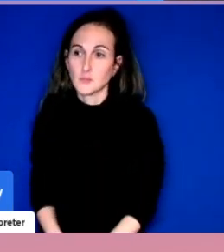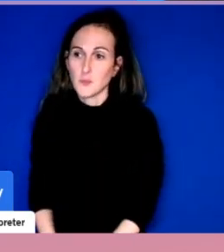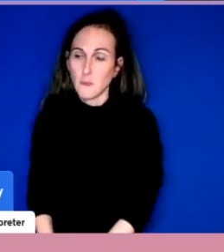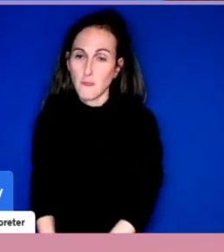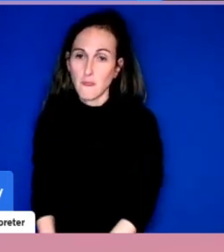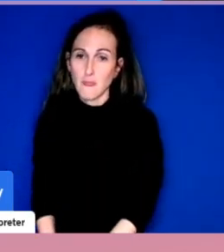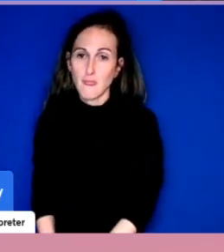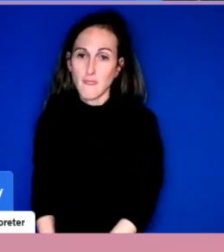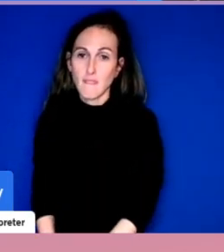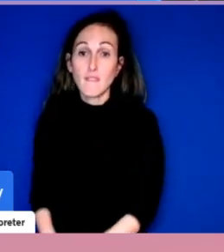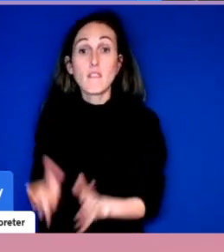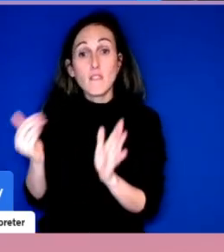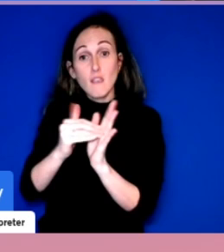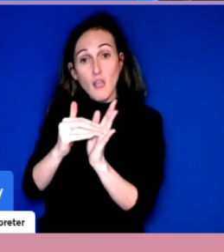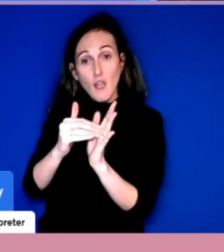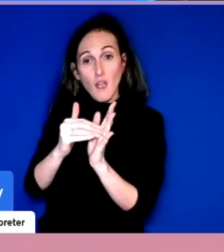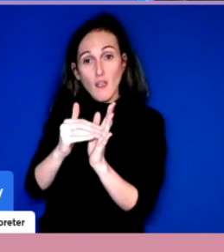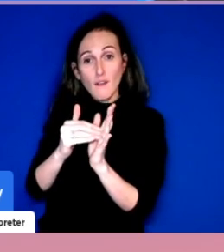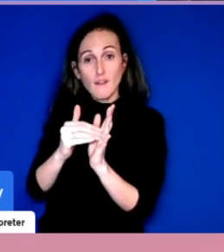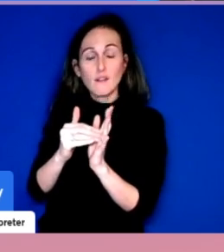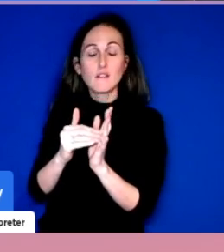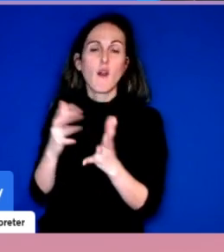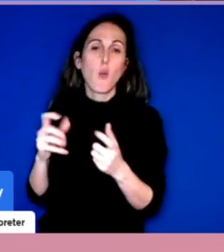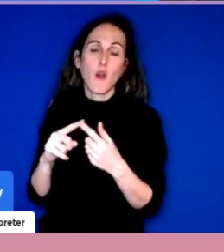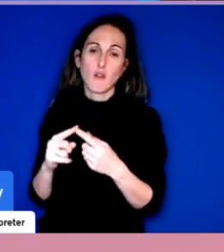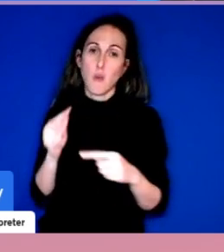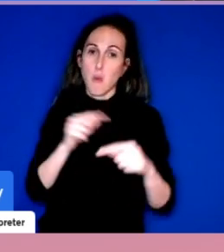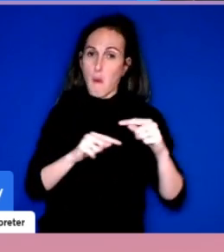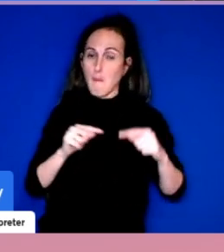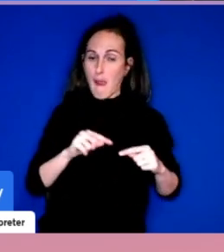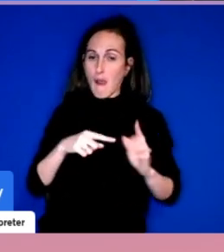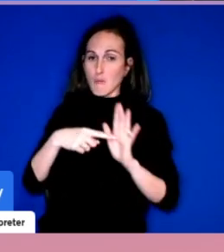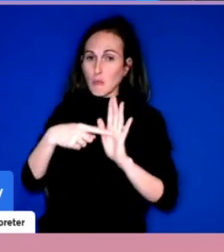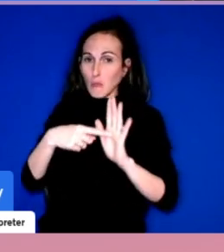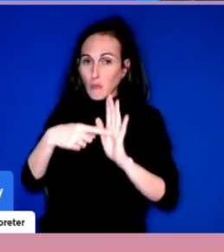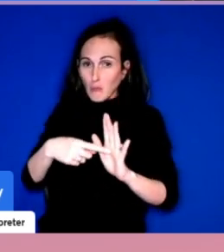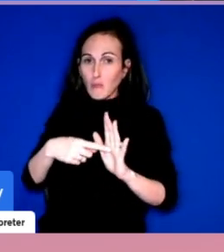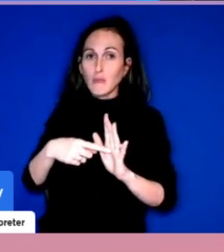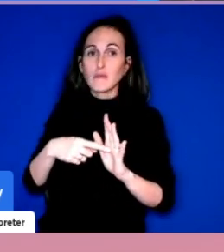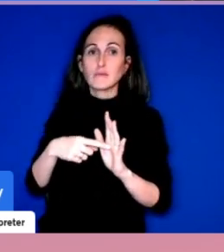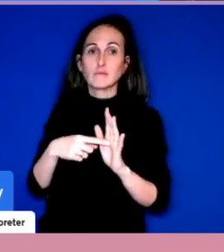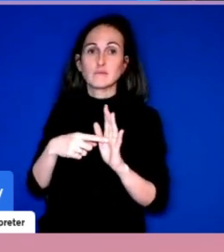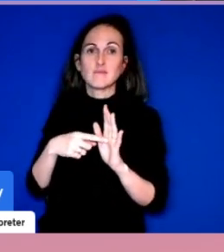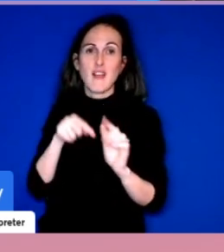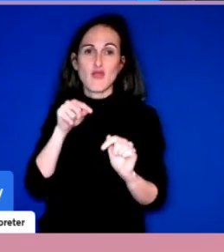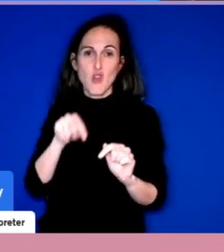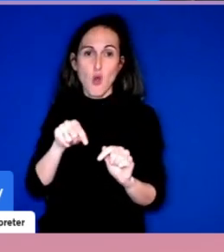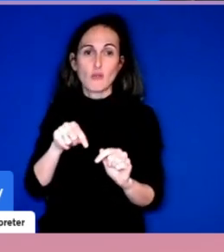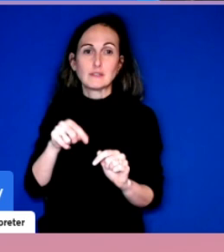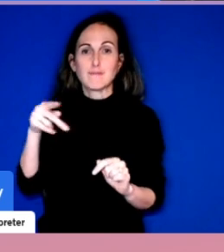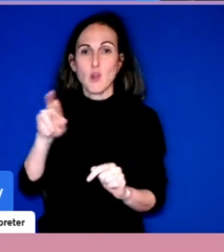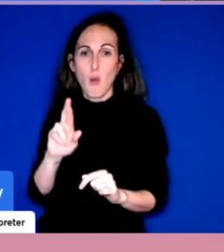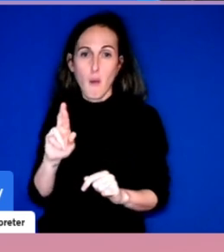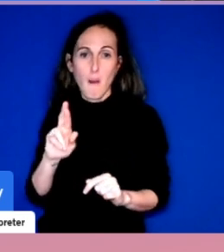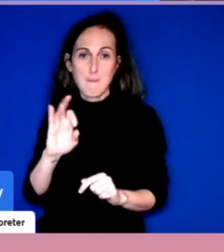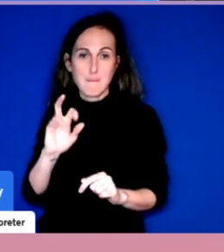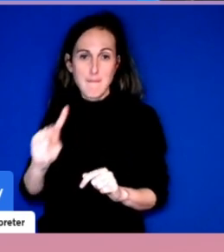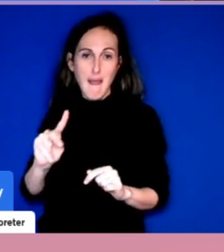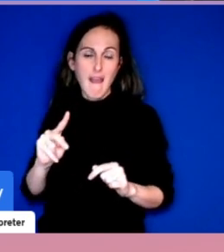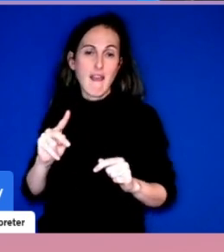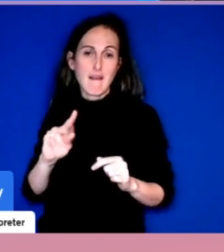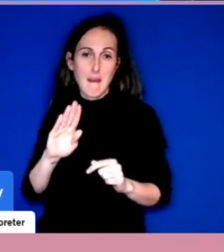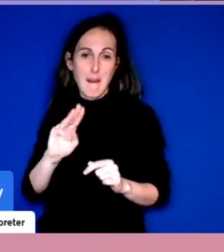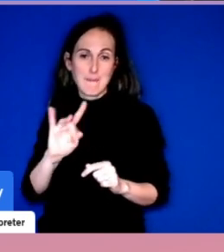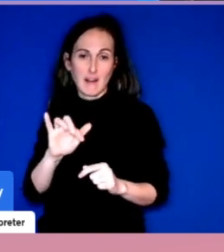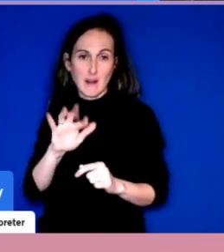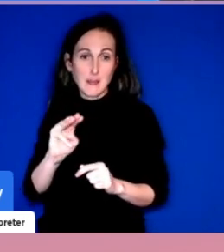And then again, so I wanted to sort of play back the VR back mechanisms here. So we have